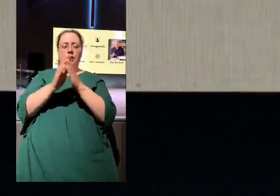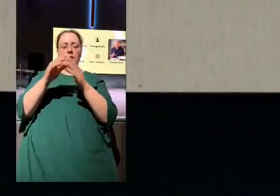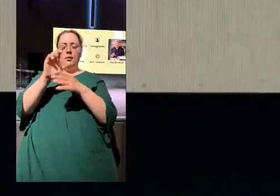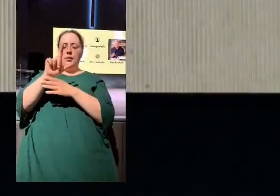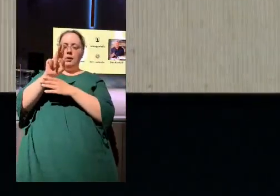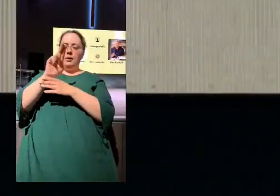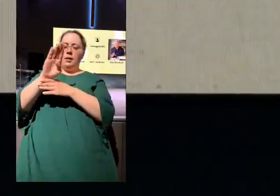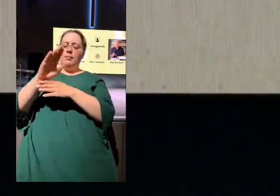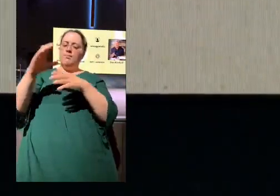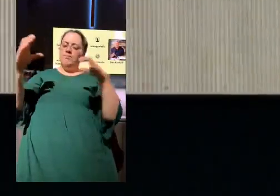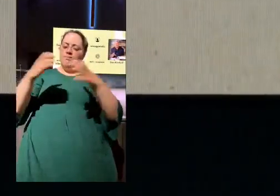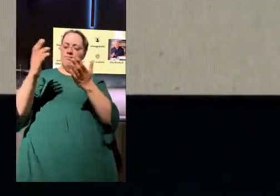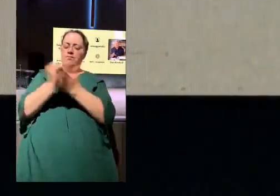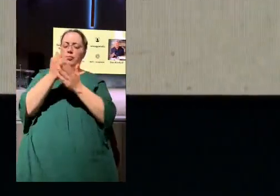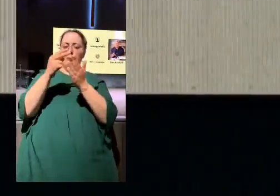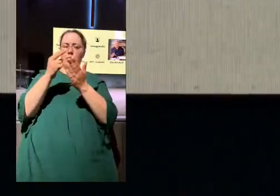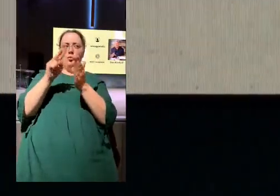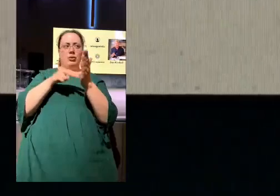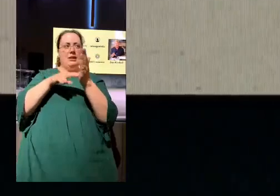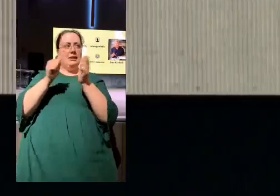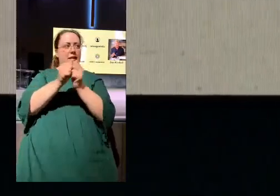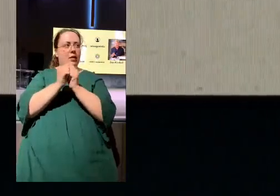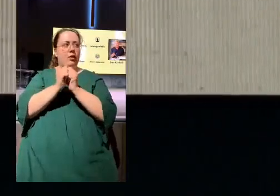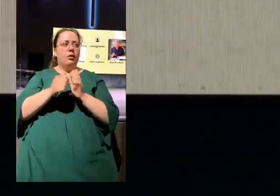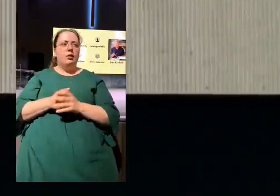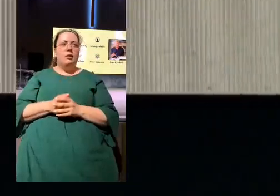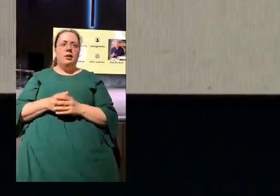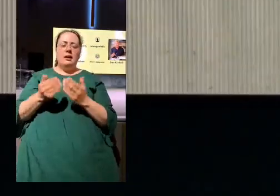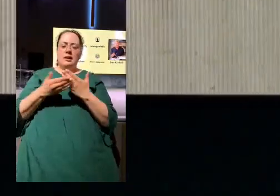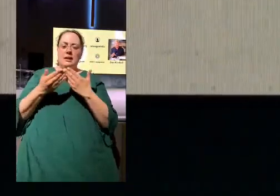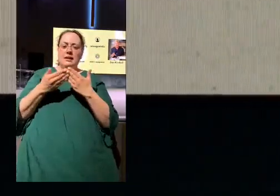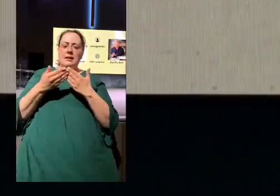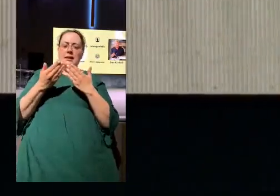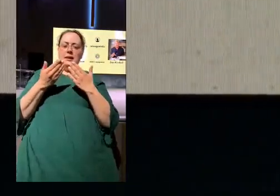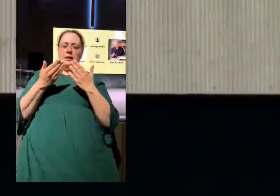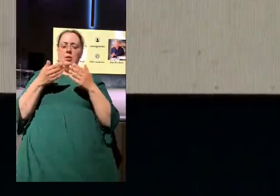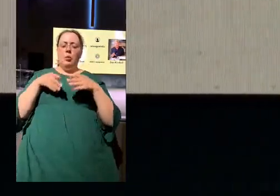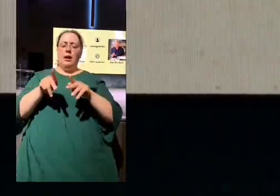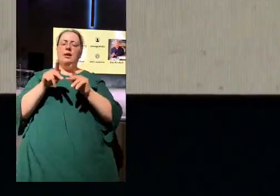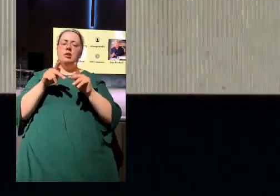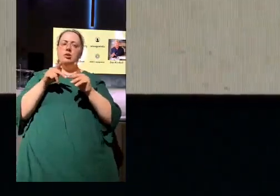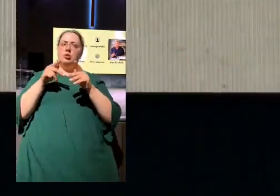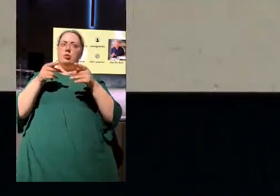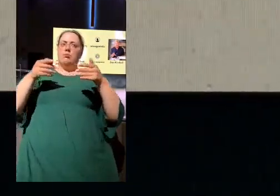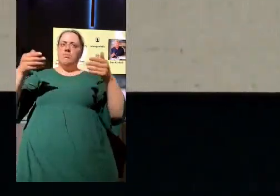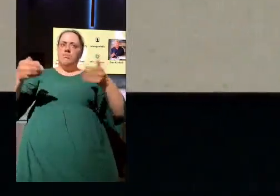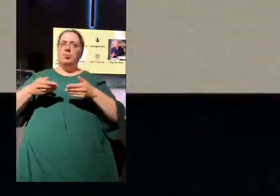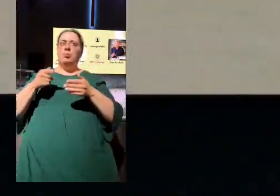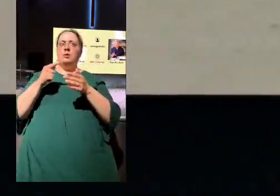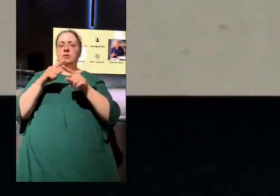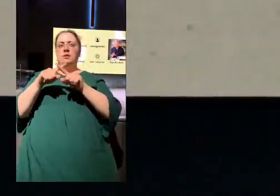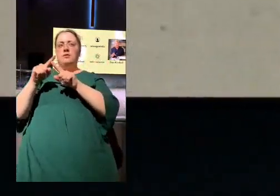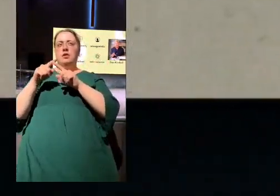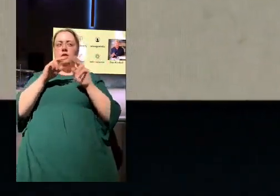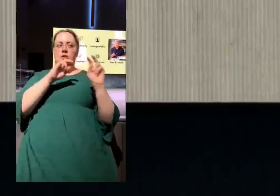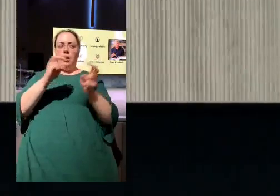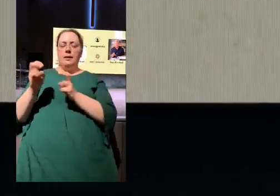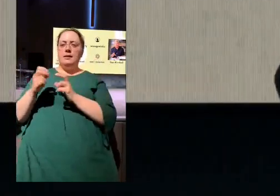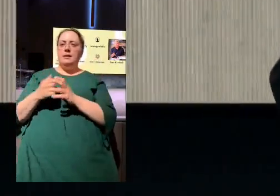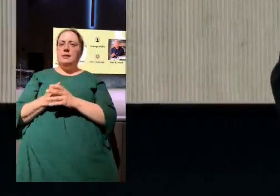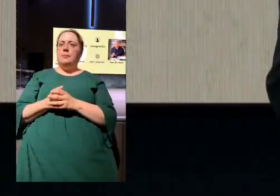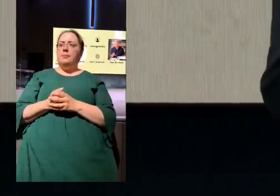and just say, hey, this would be something that we could just, it's an easy way to enter into discussion around these topics. Maybe you want to read the book in order to have